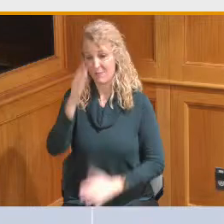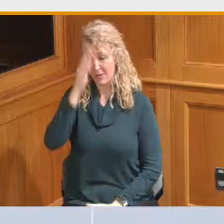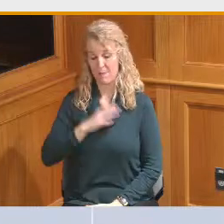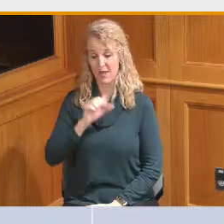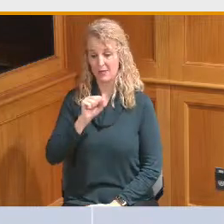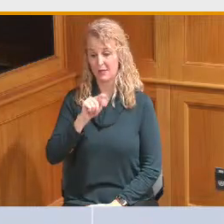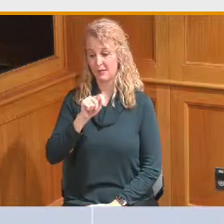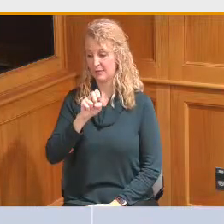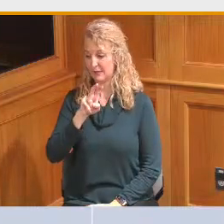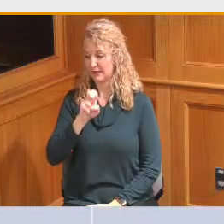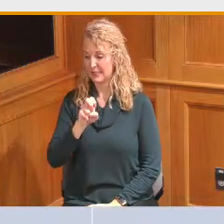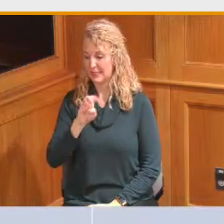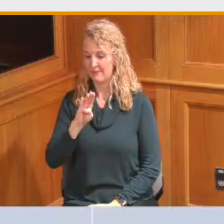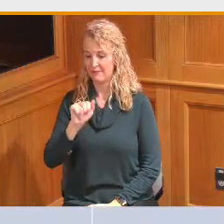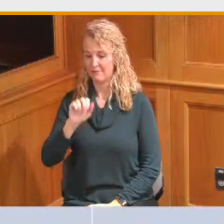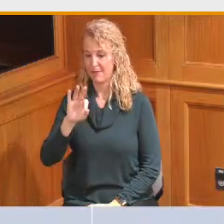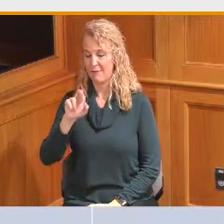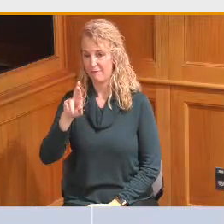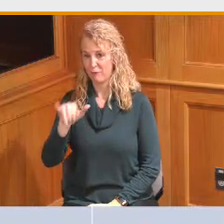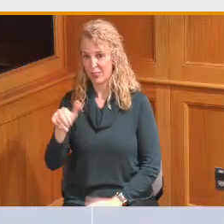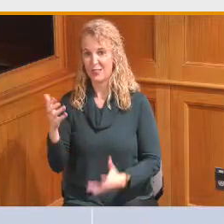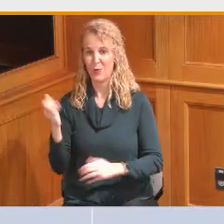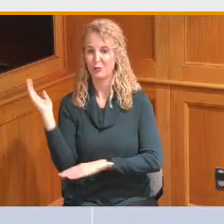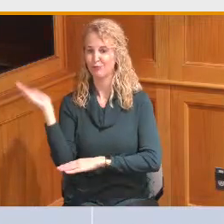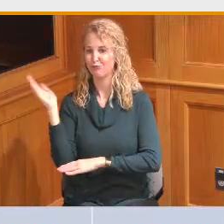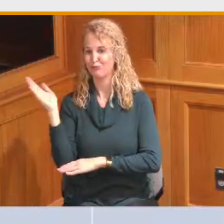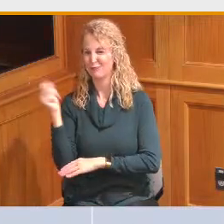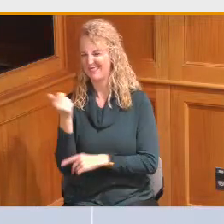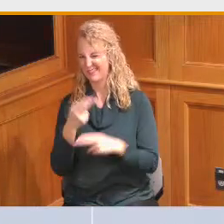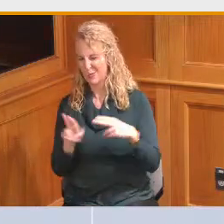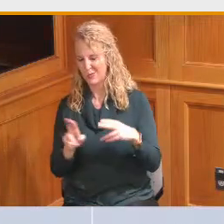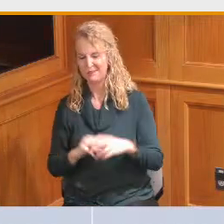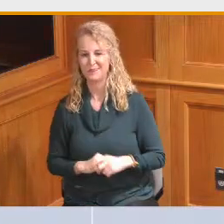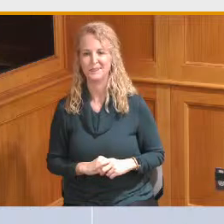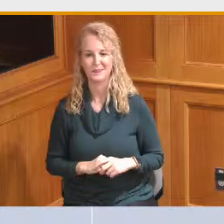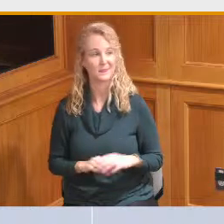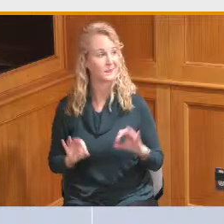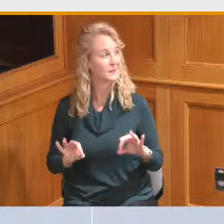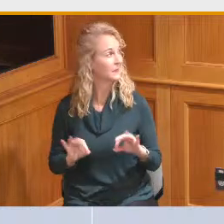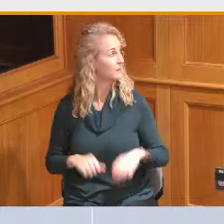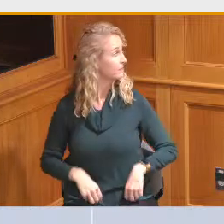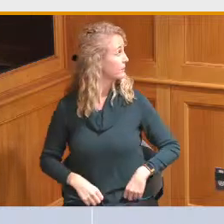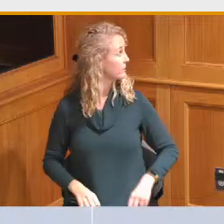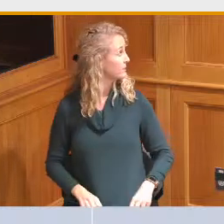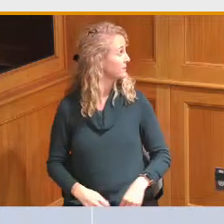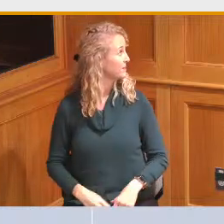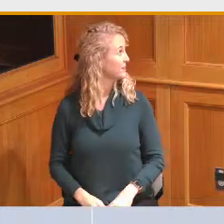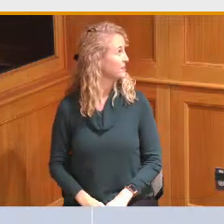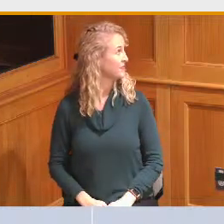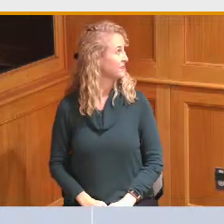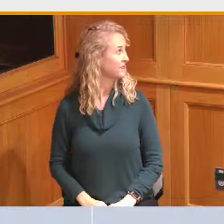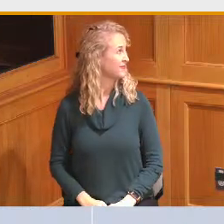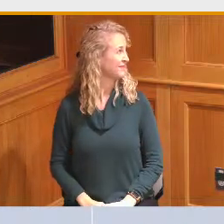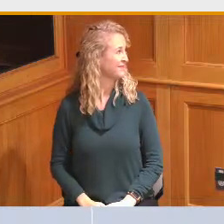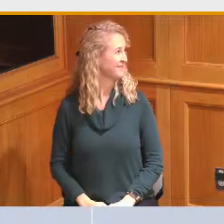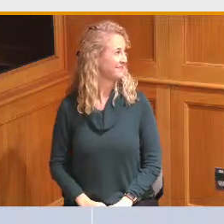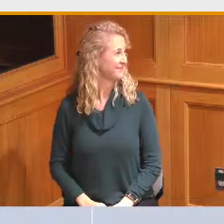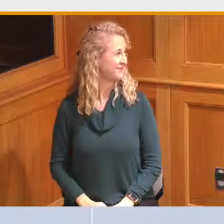the Director of Development, to speak to you all.